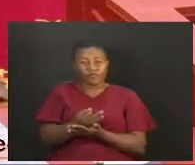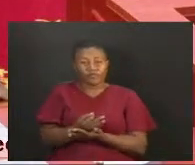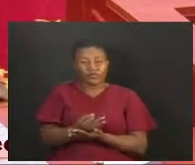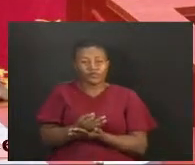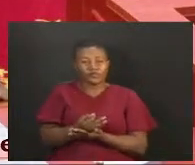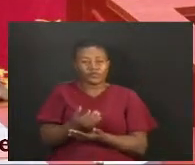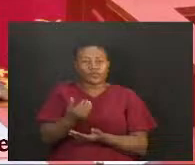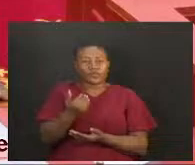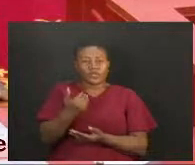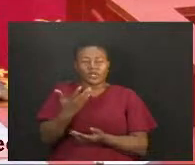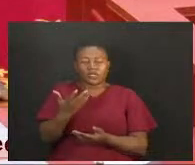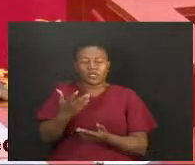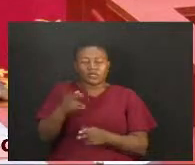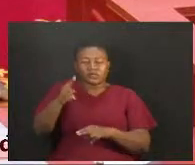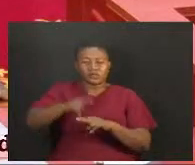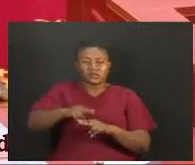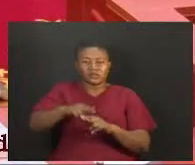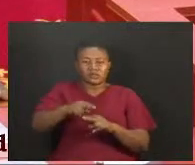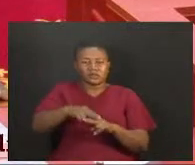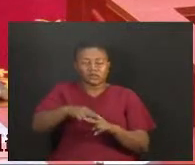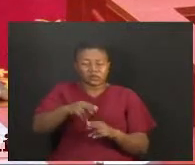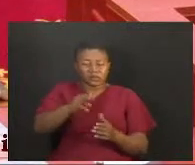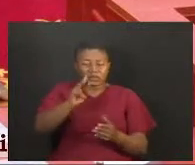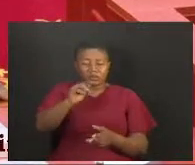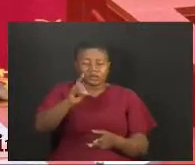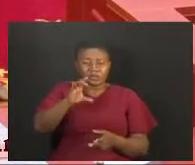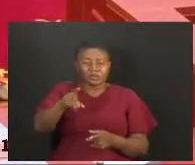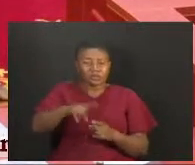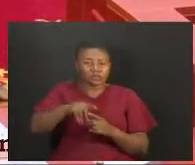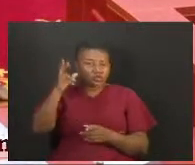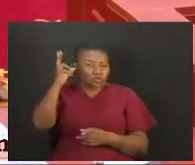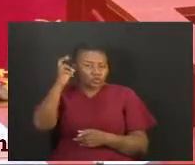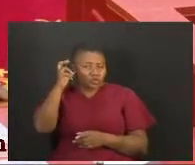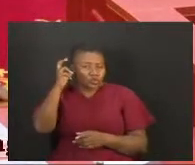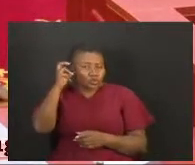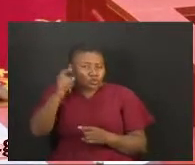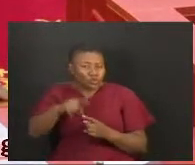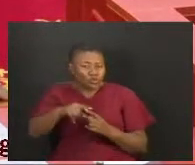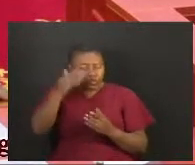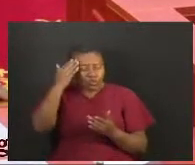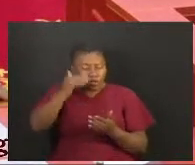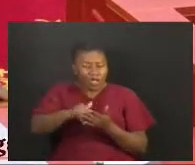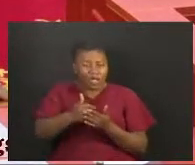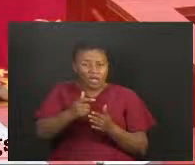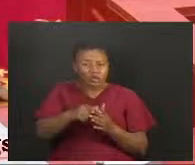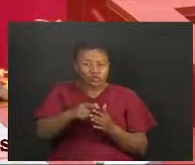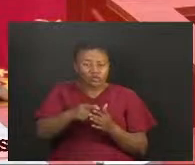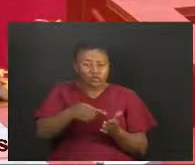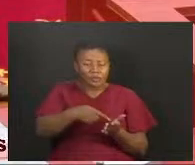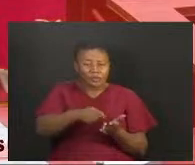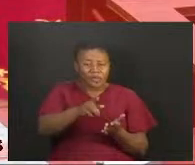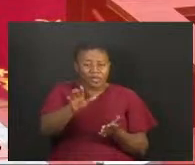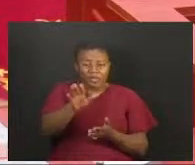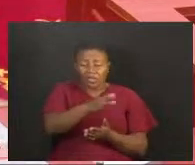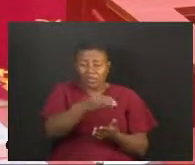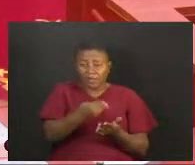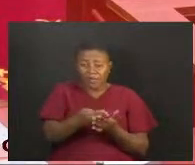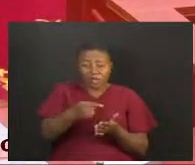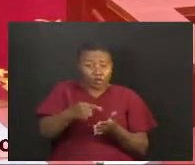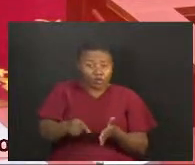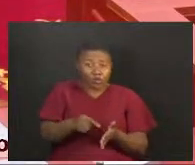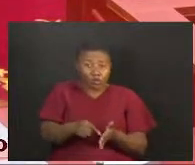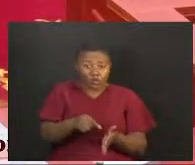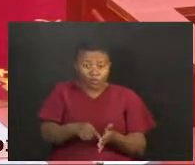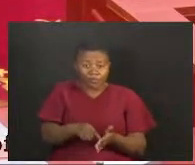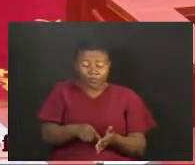special hearing with the MDAs to validate the arrests that were submitted for payment. The response